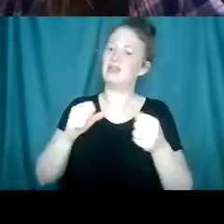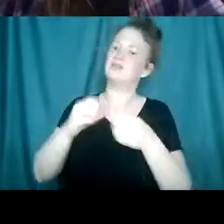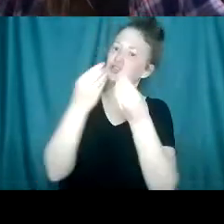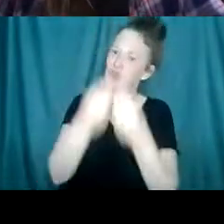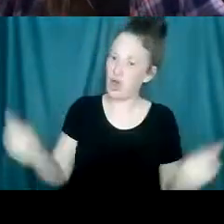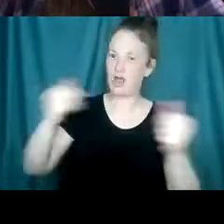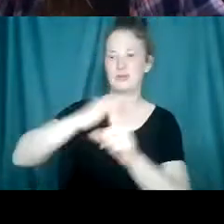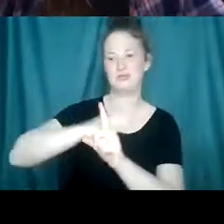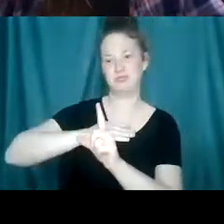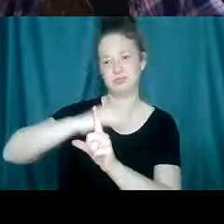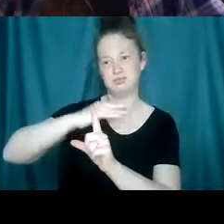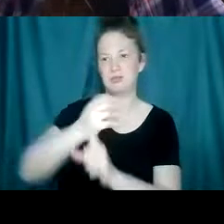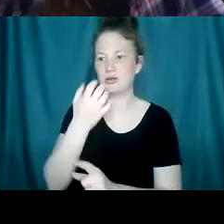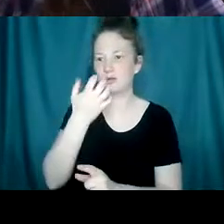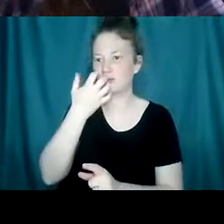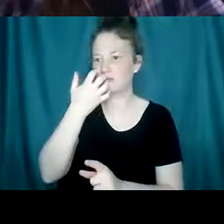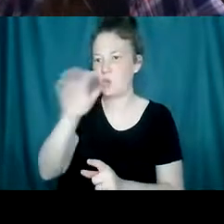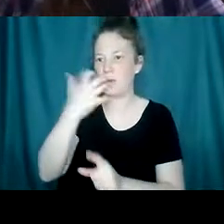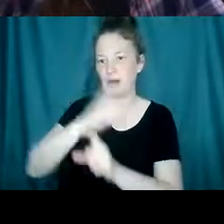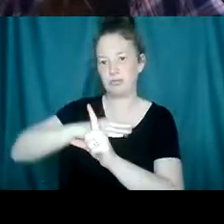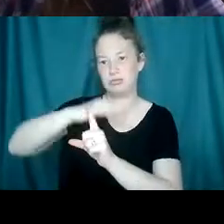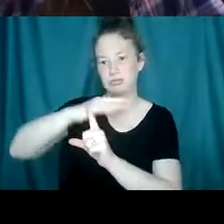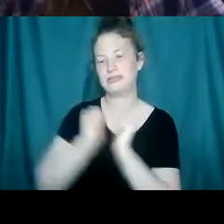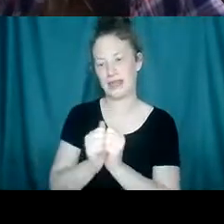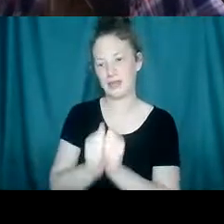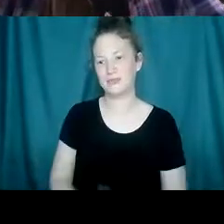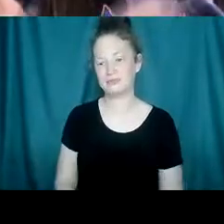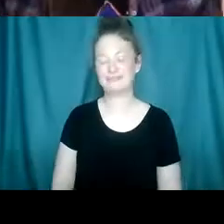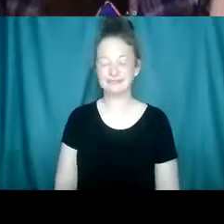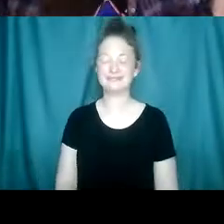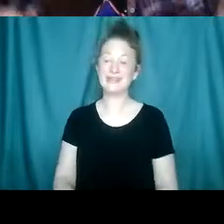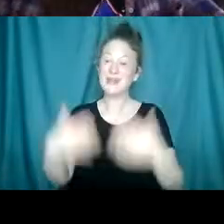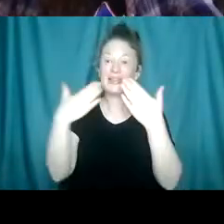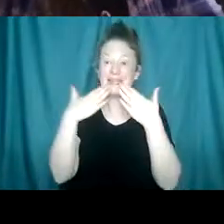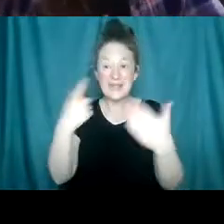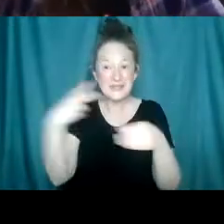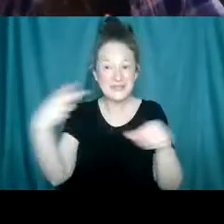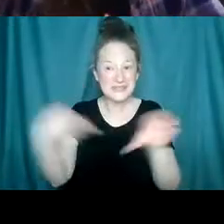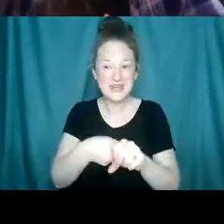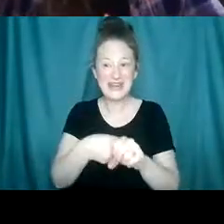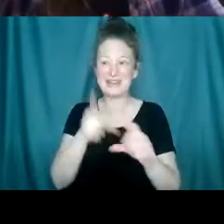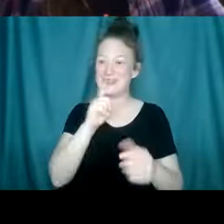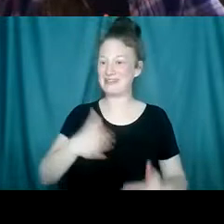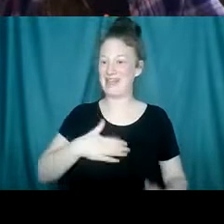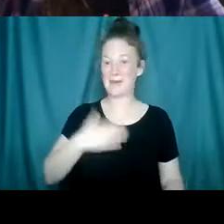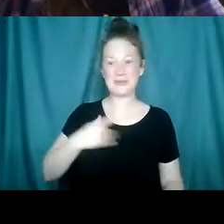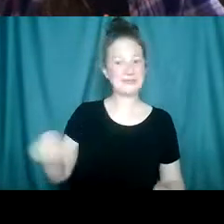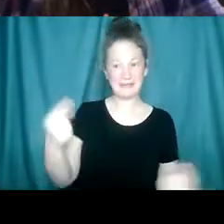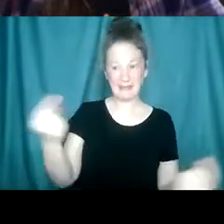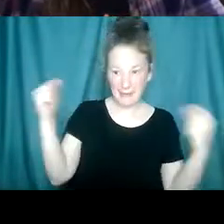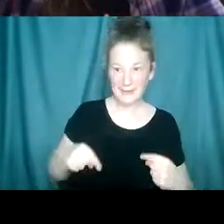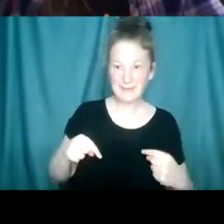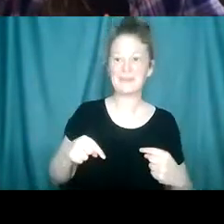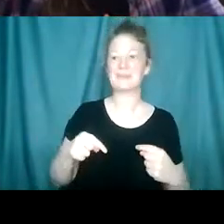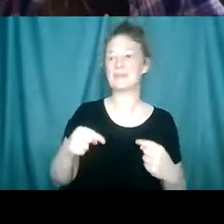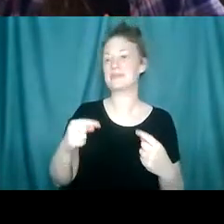almost over. Knock on wood. All right, thank you so much, everybody. Thank you for joining us today. I'm really glad y'all had the chance to be